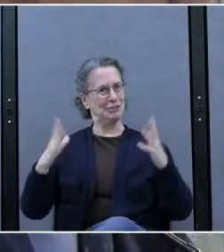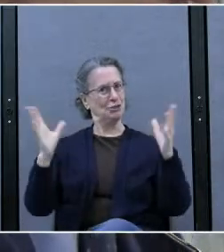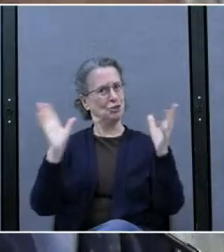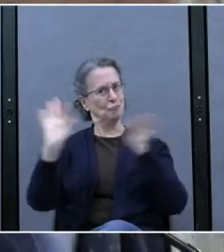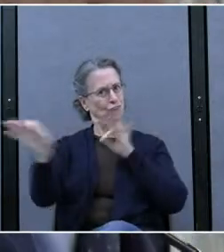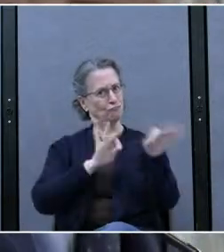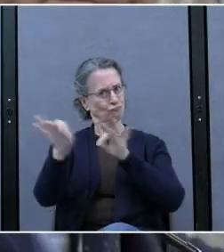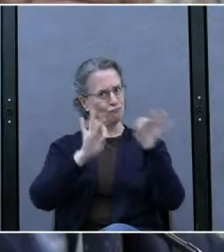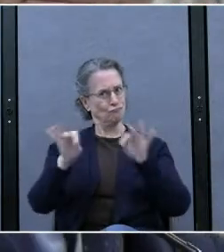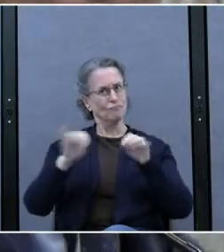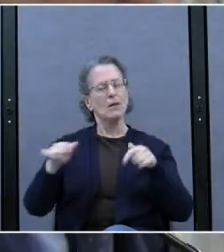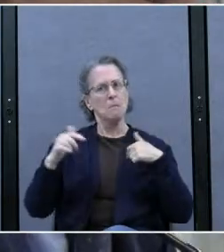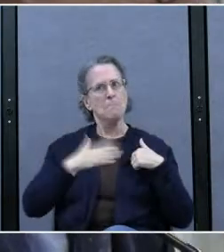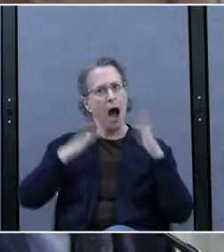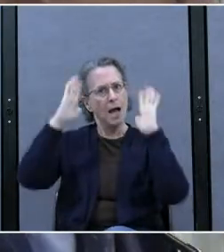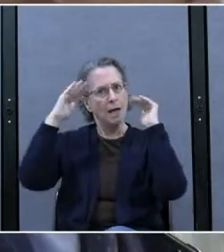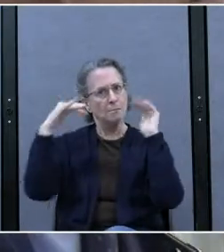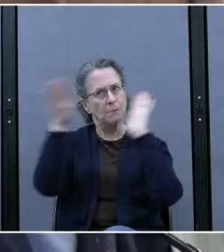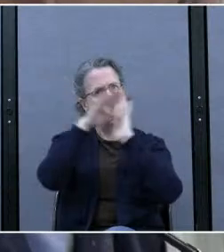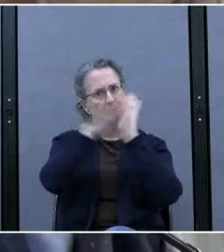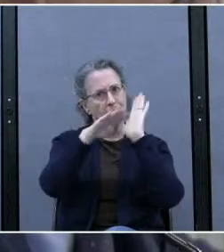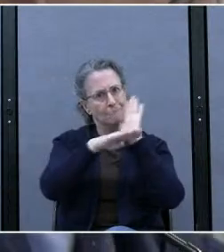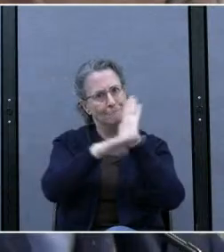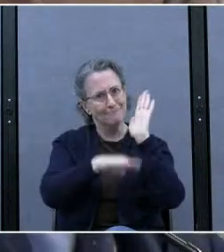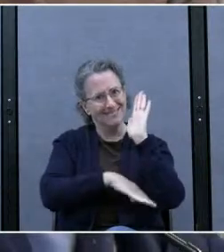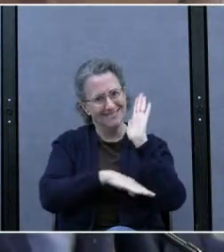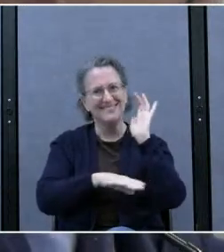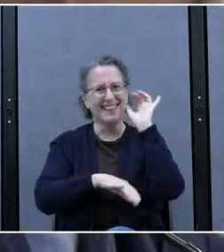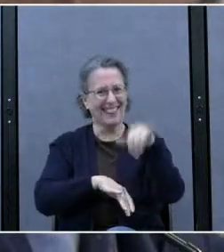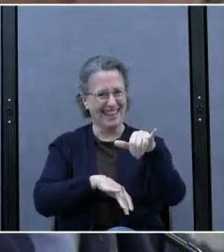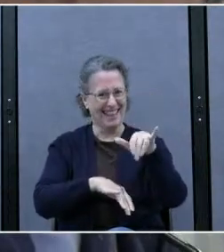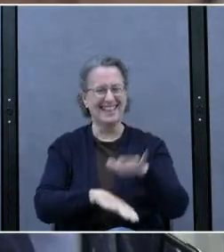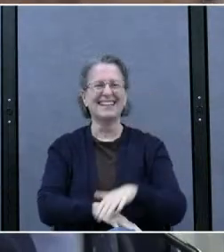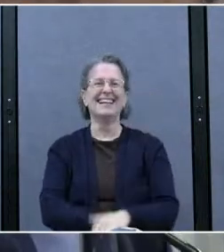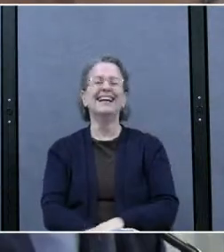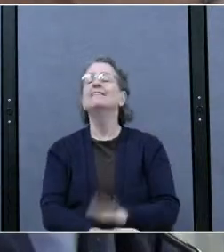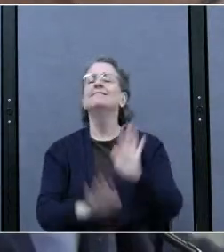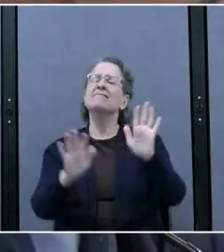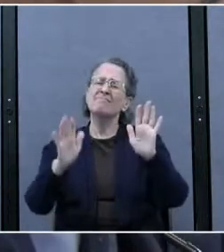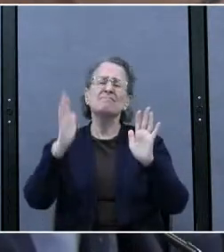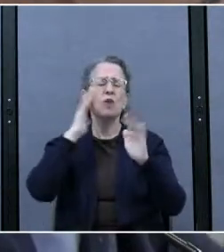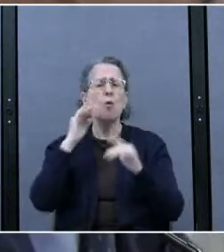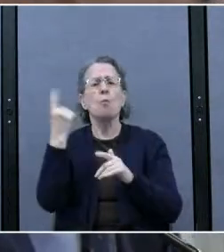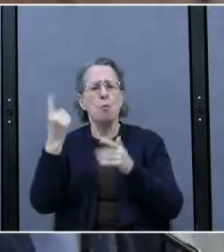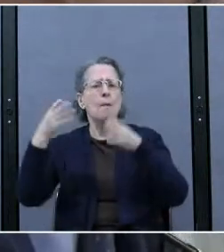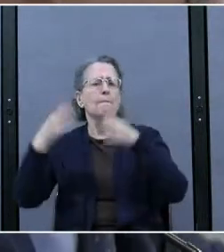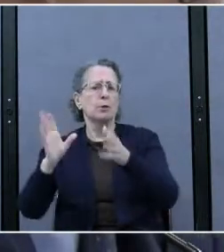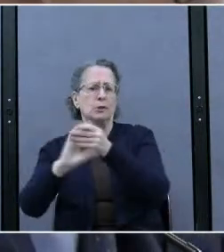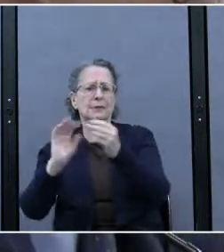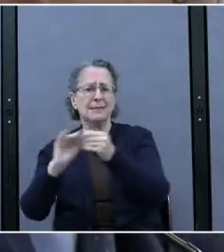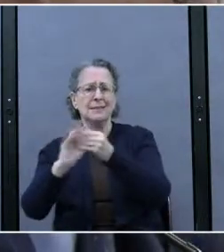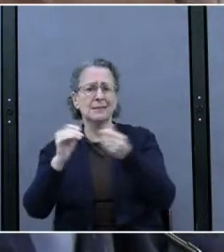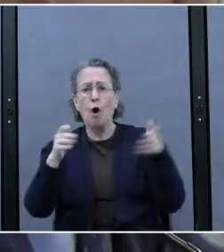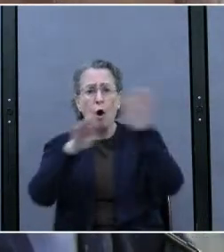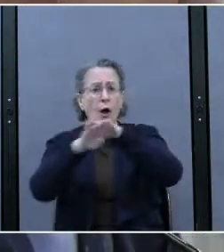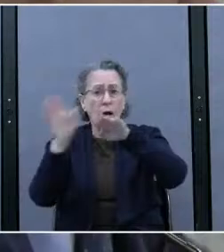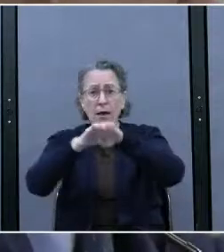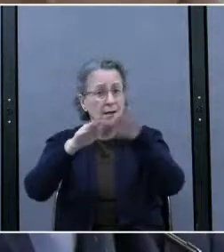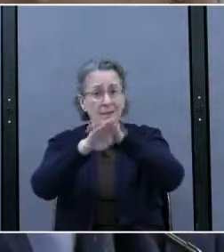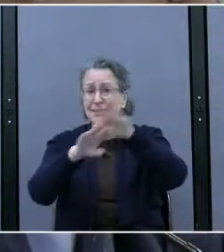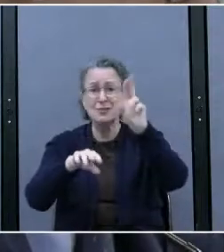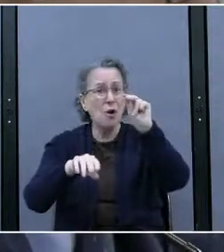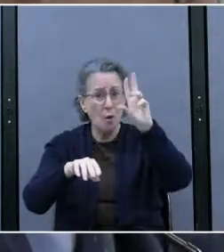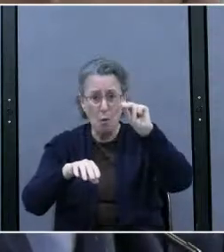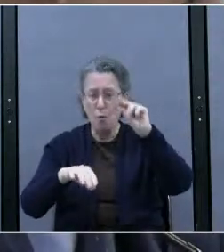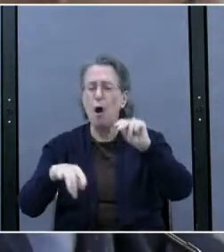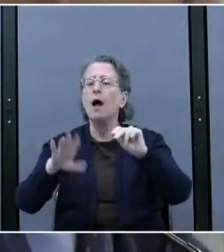well. So, first one is one person talks at a time. That's helpful for decorum and also being able to